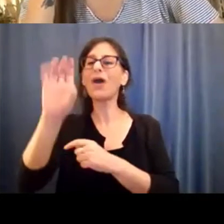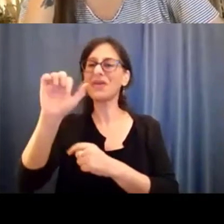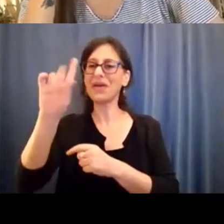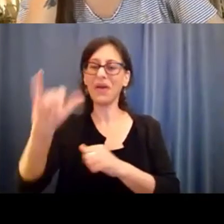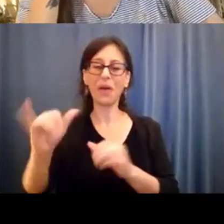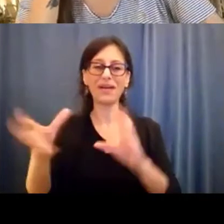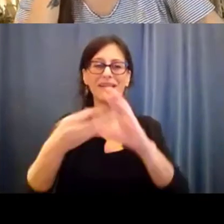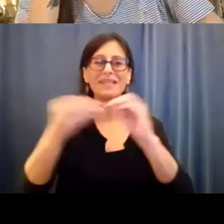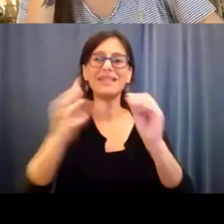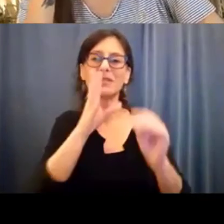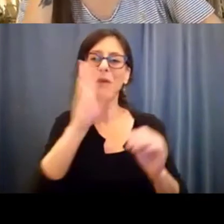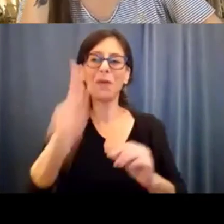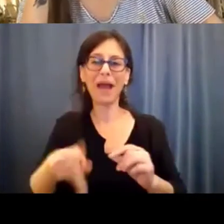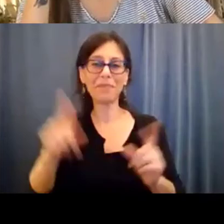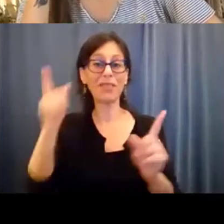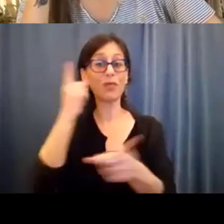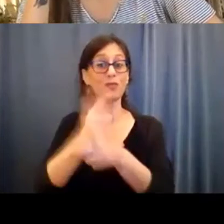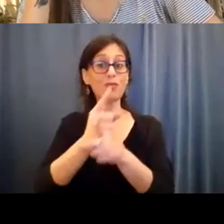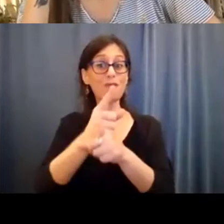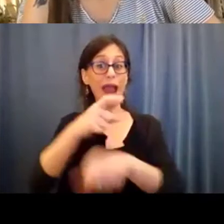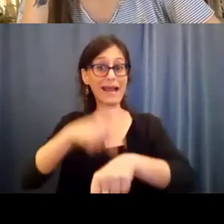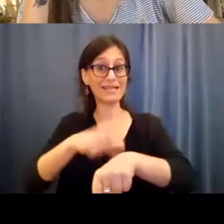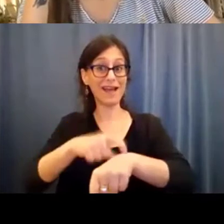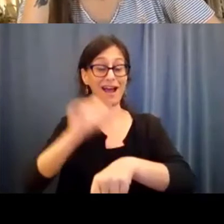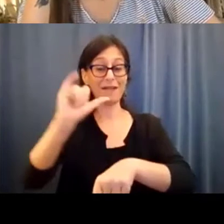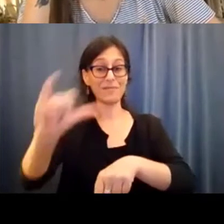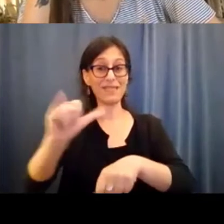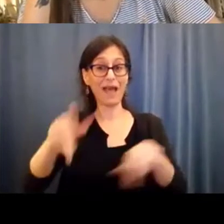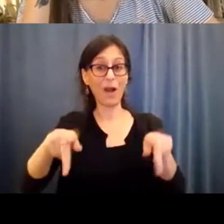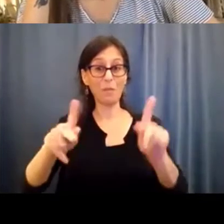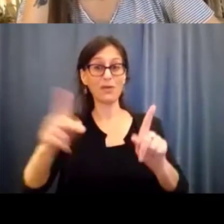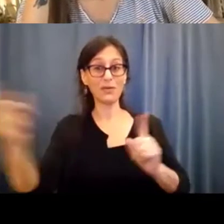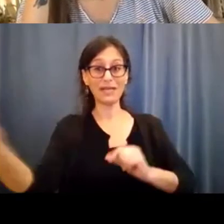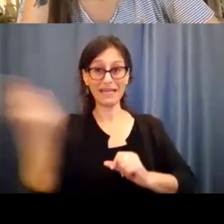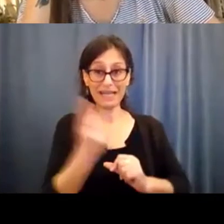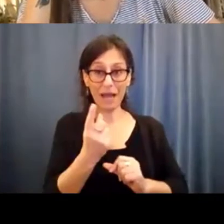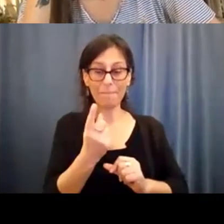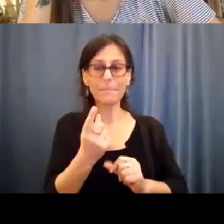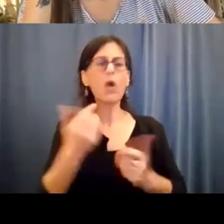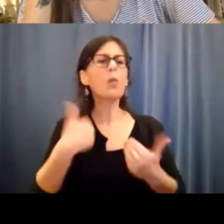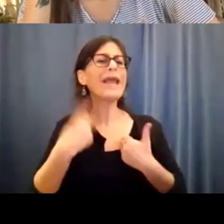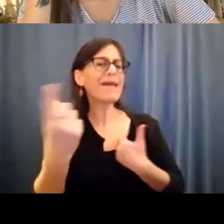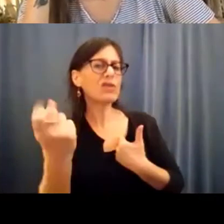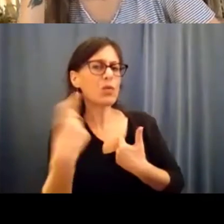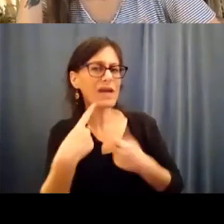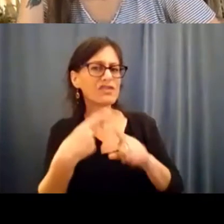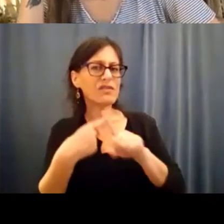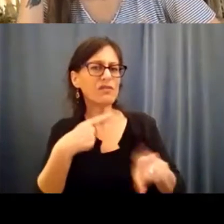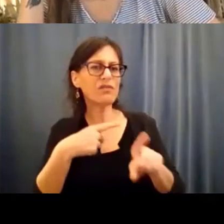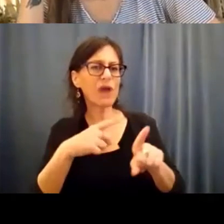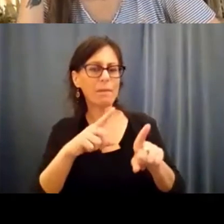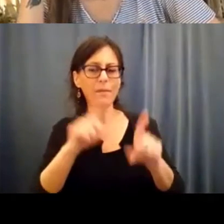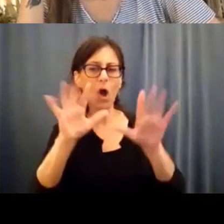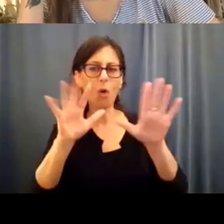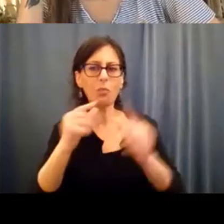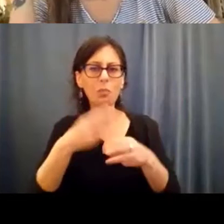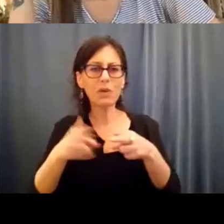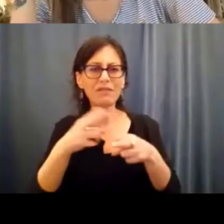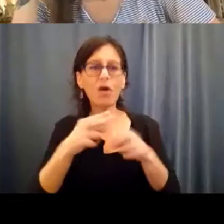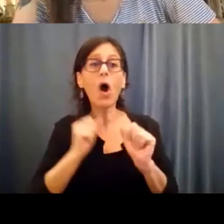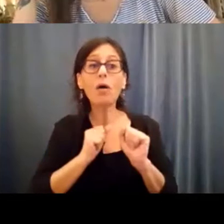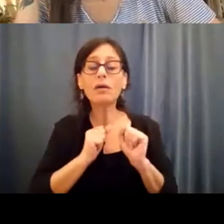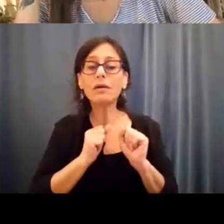that opportunity was coming in. So we got a question coming in real quick.